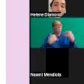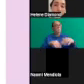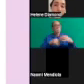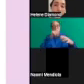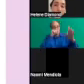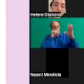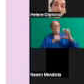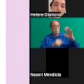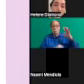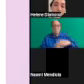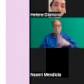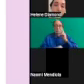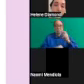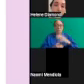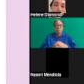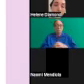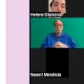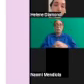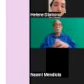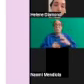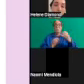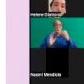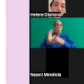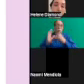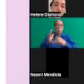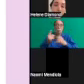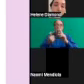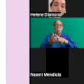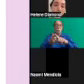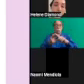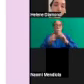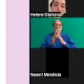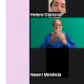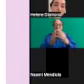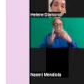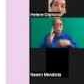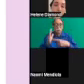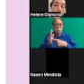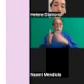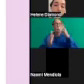historical works, whether it's historical art or historical literature, you'll see